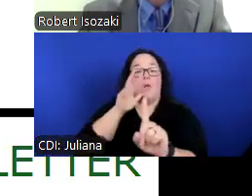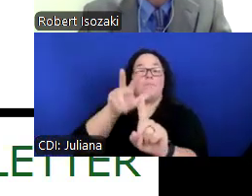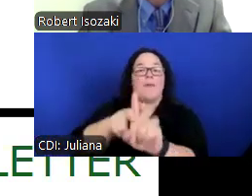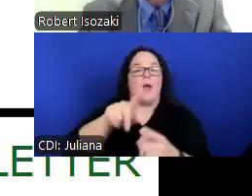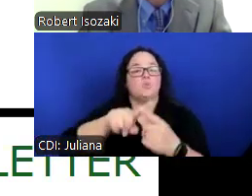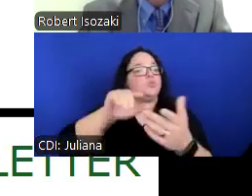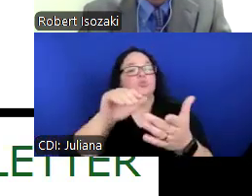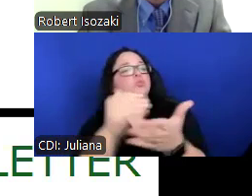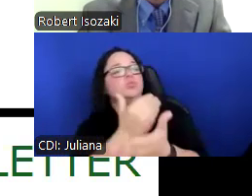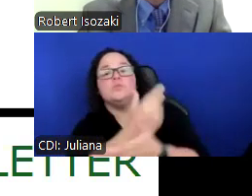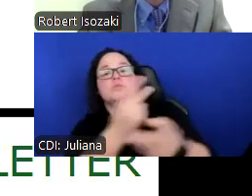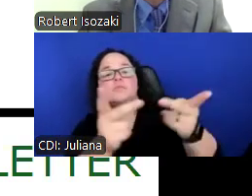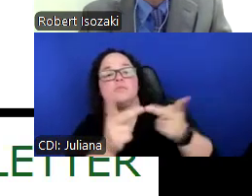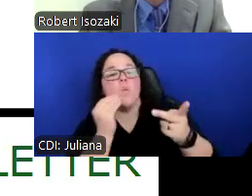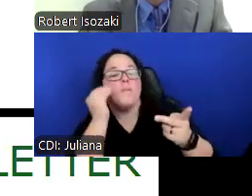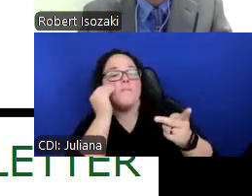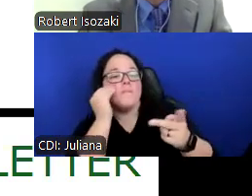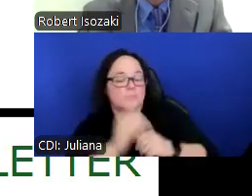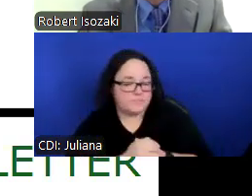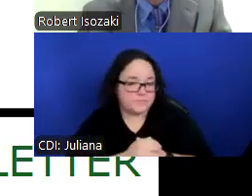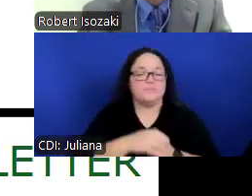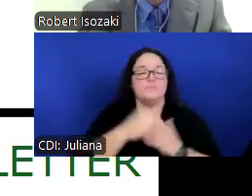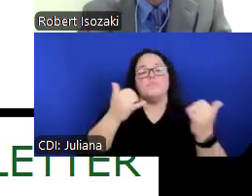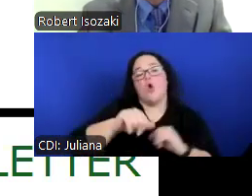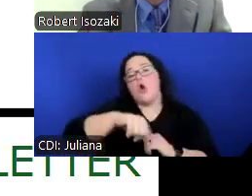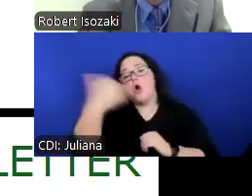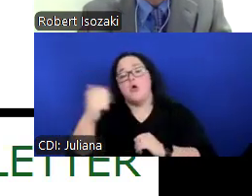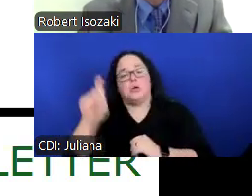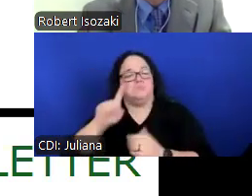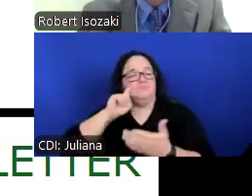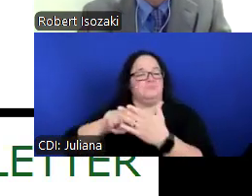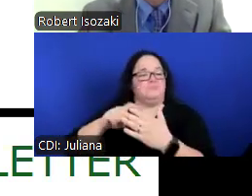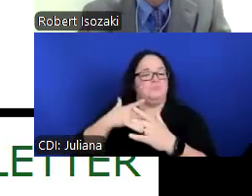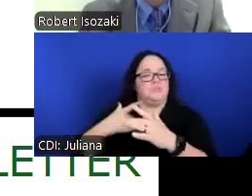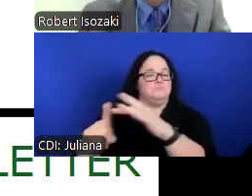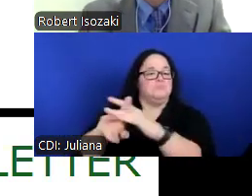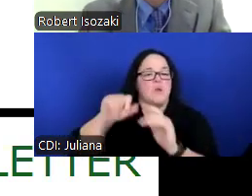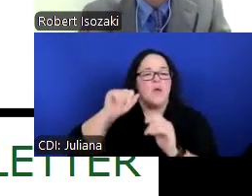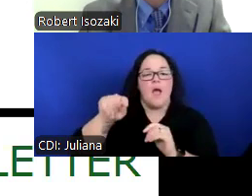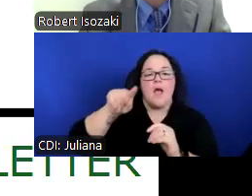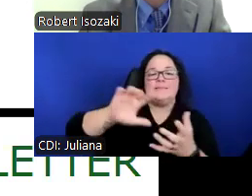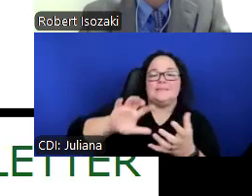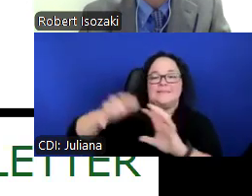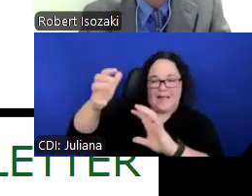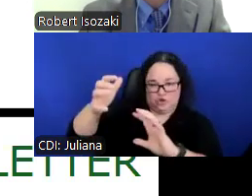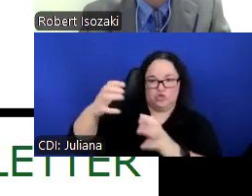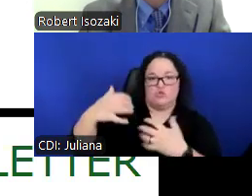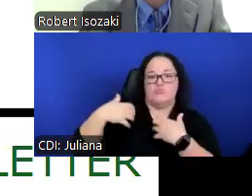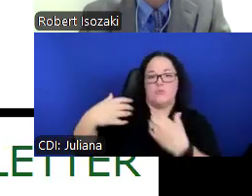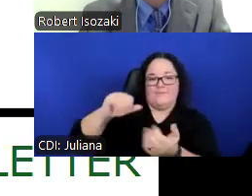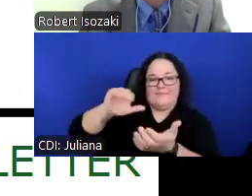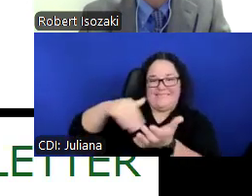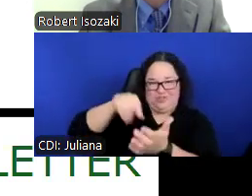Another question that came about at the disaster recovery centers is if a taxpayer was delinquent on paying the